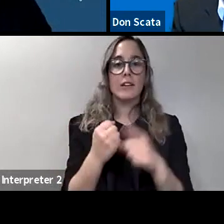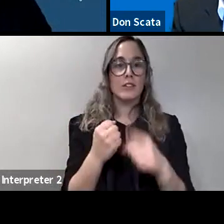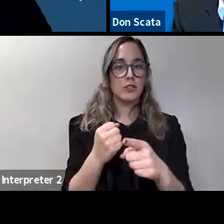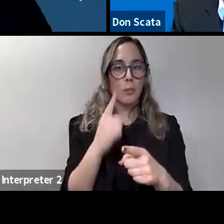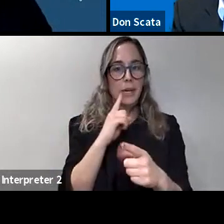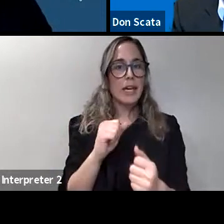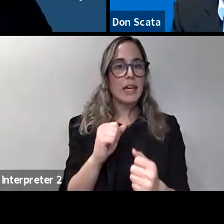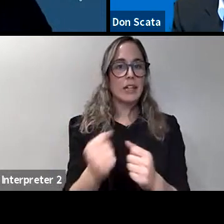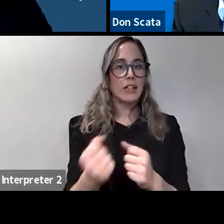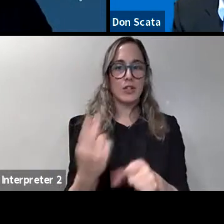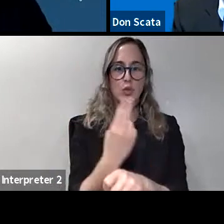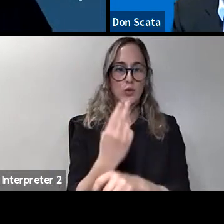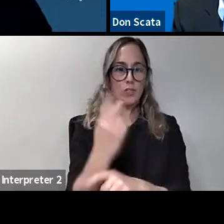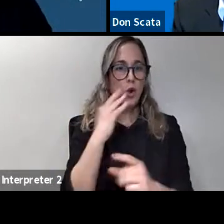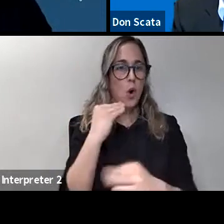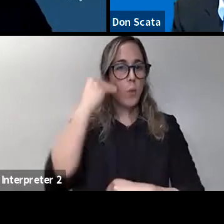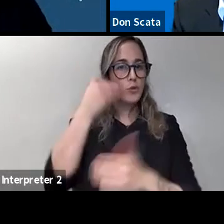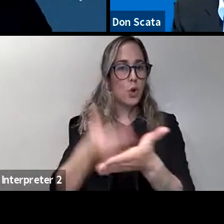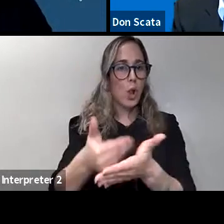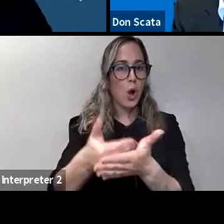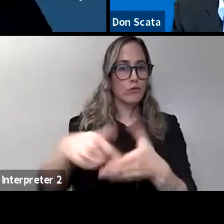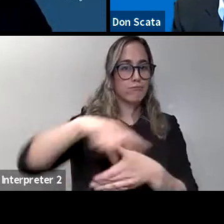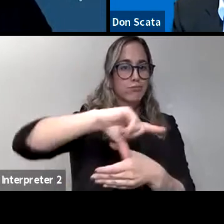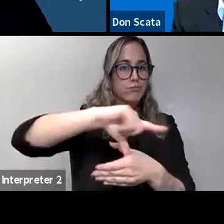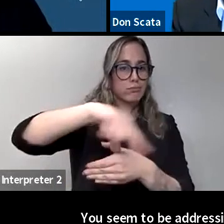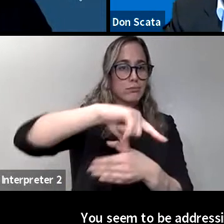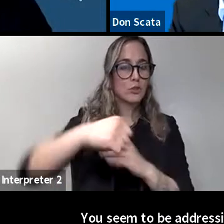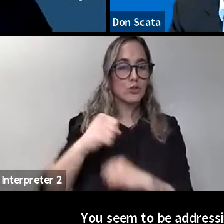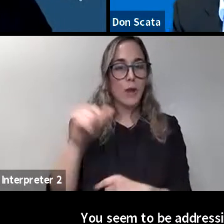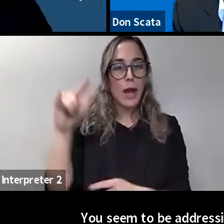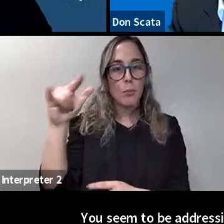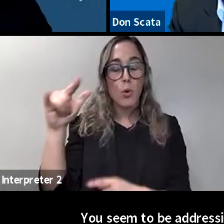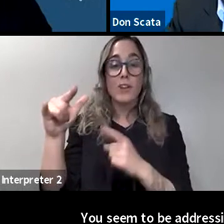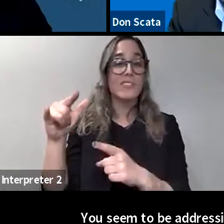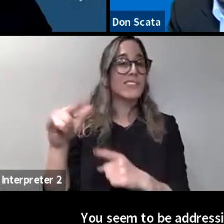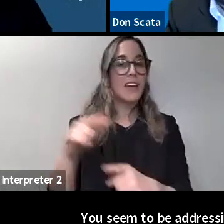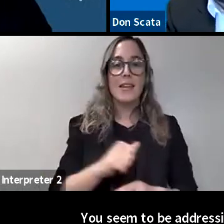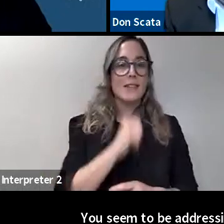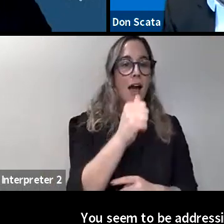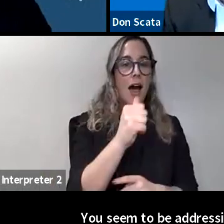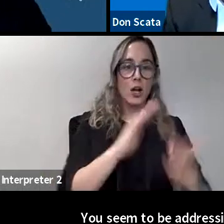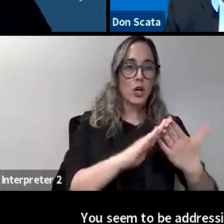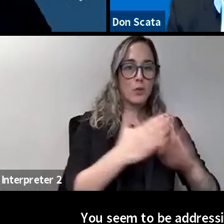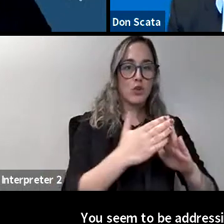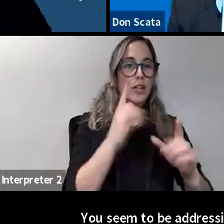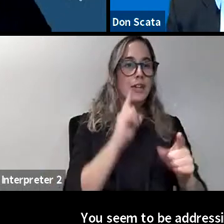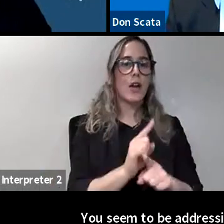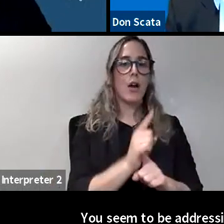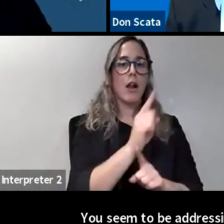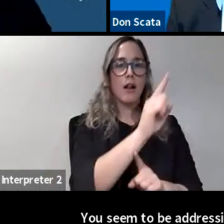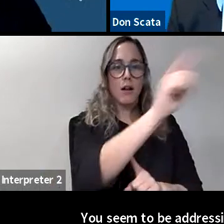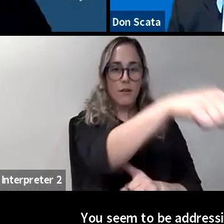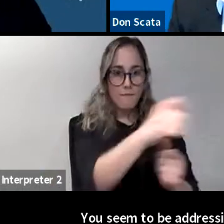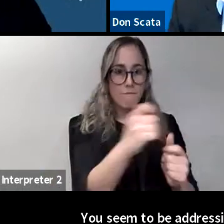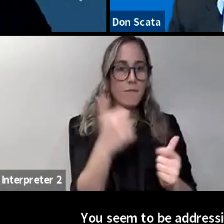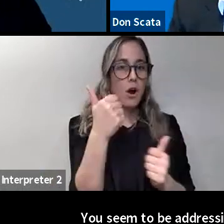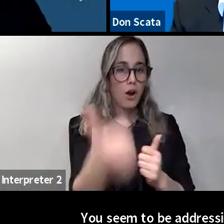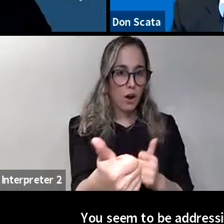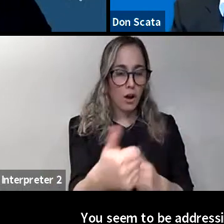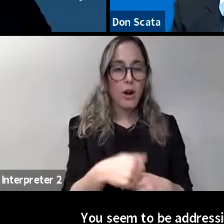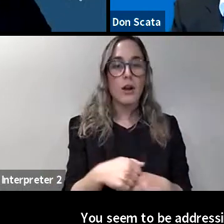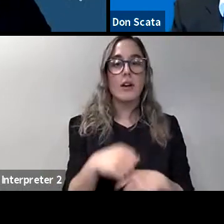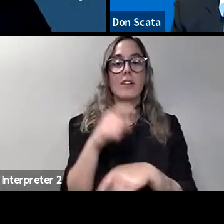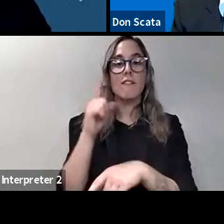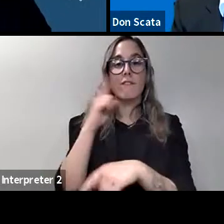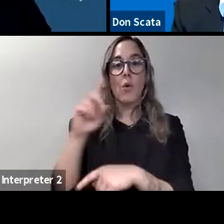to the airport and not the communities that are a distance from the airport, but under the next gen